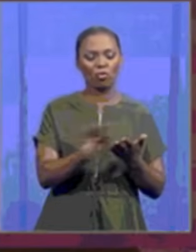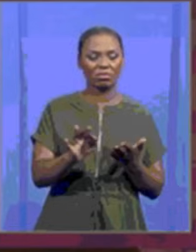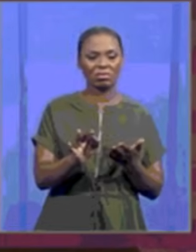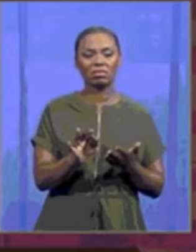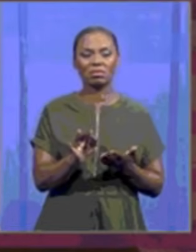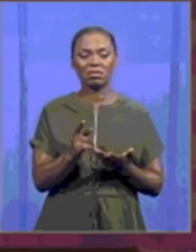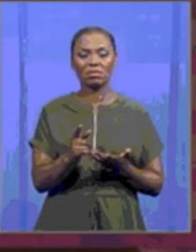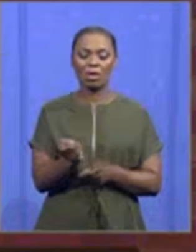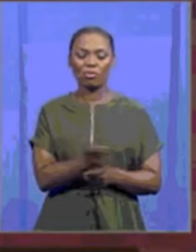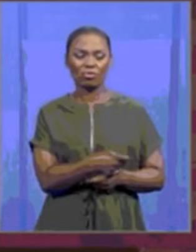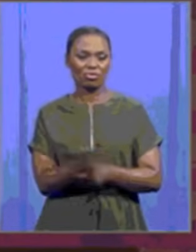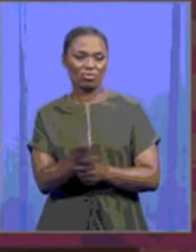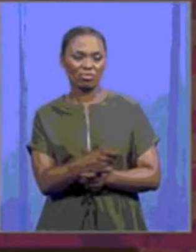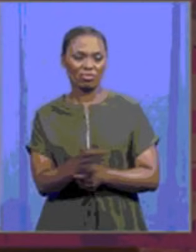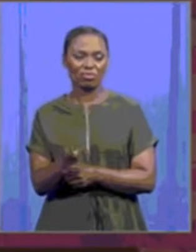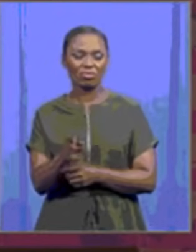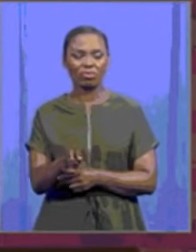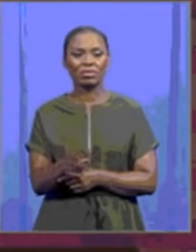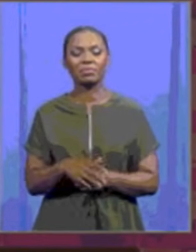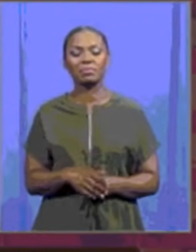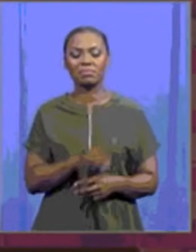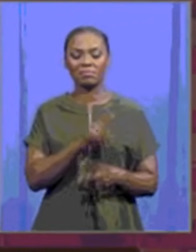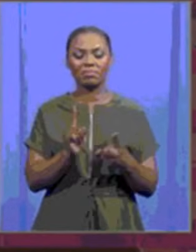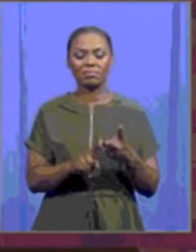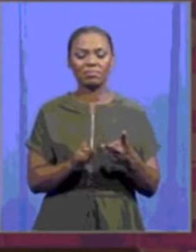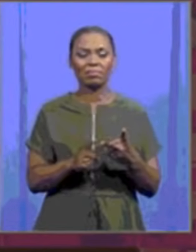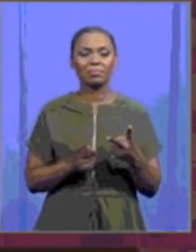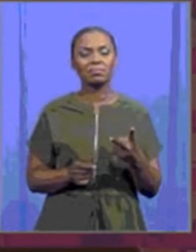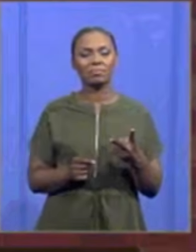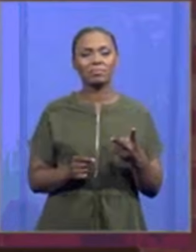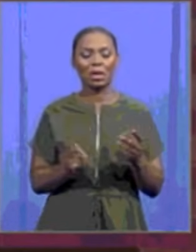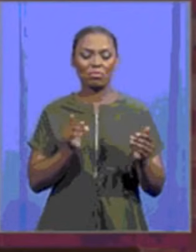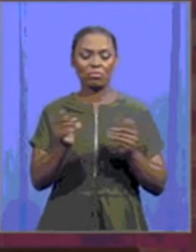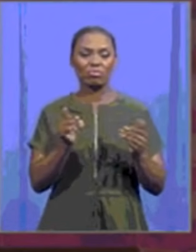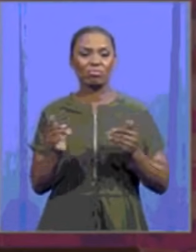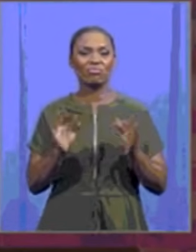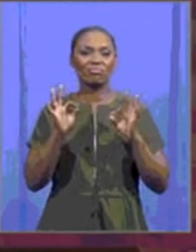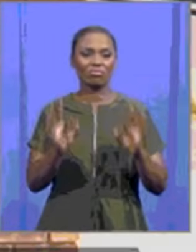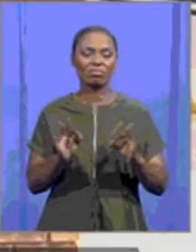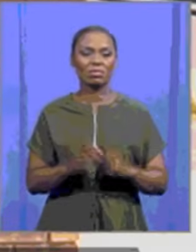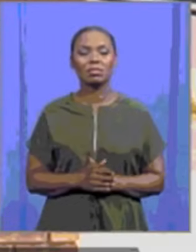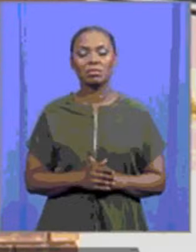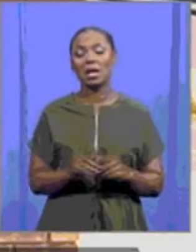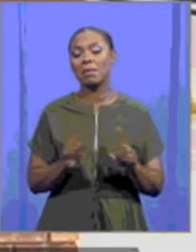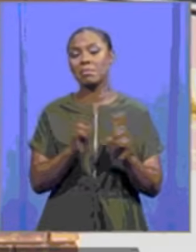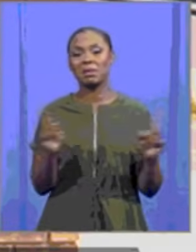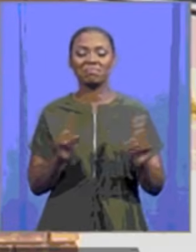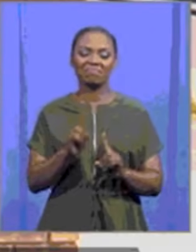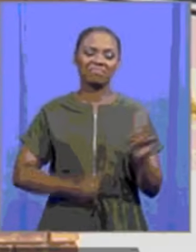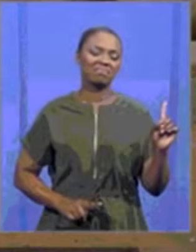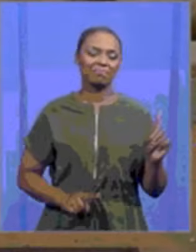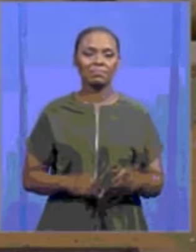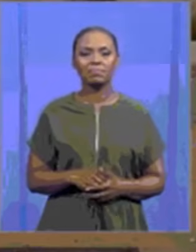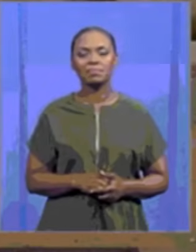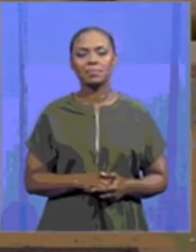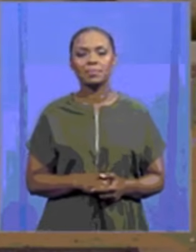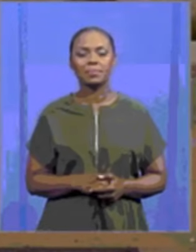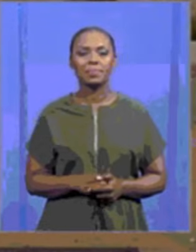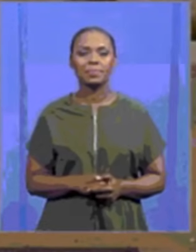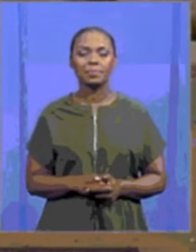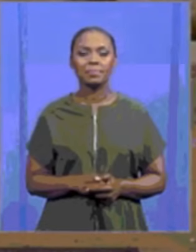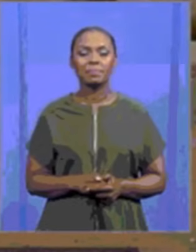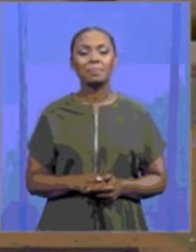ditimamollo go nne le tsamaiso e tshwanetseng, dilo tseo di paletswe go nna teng. Go le